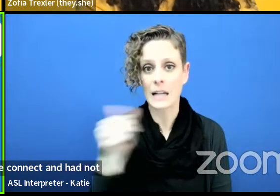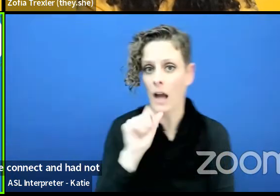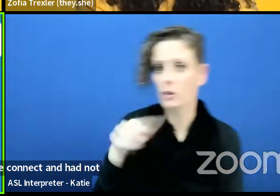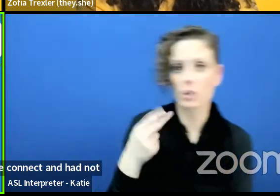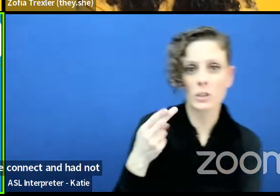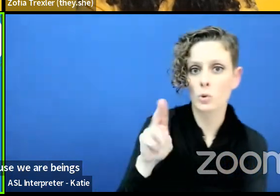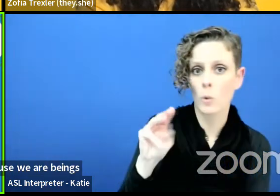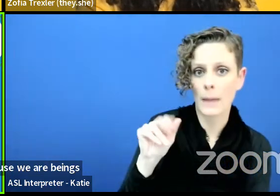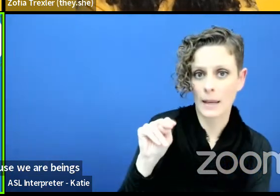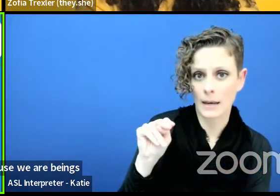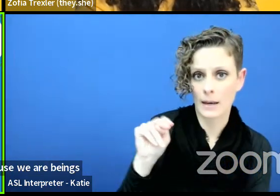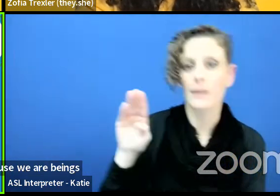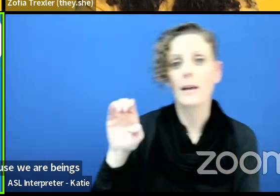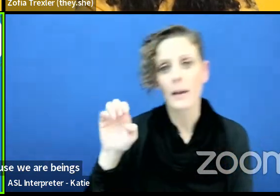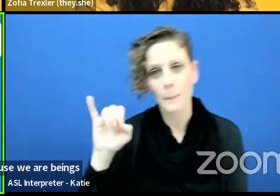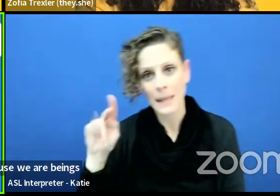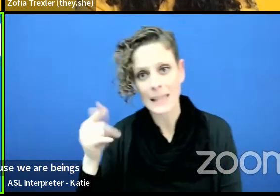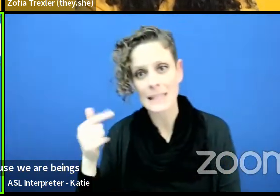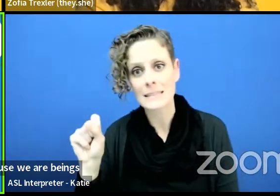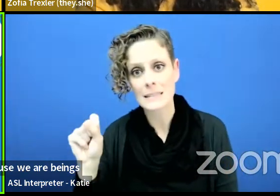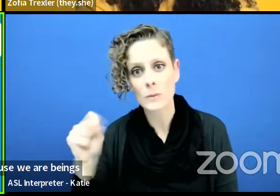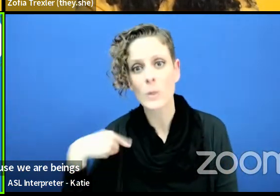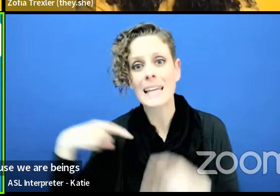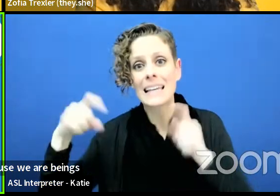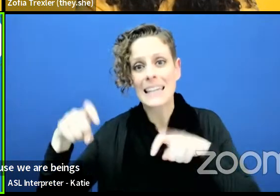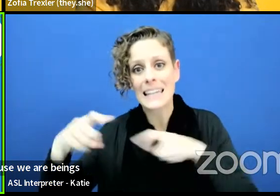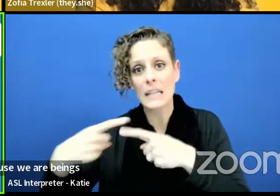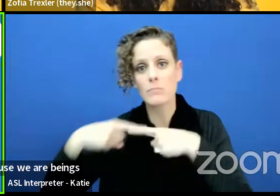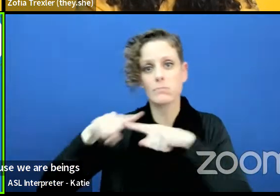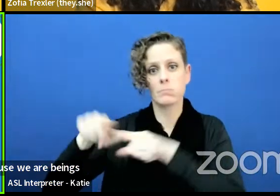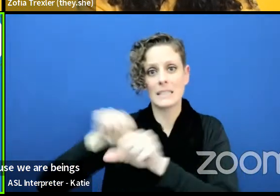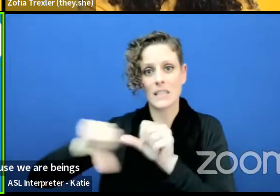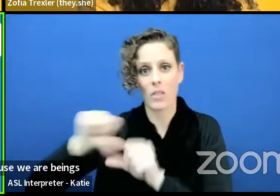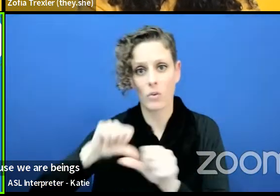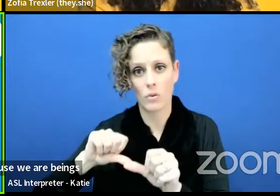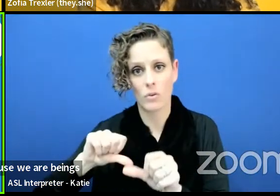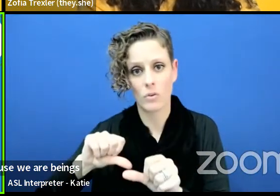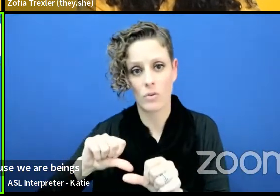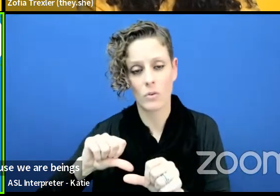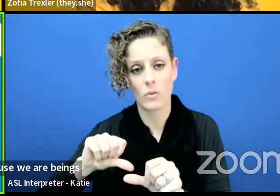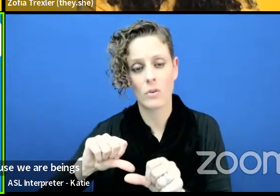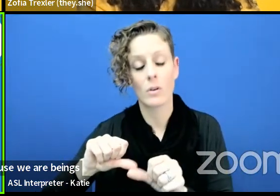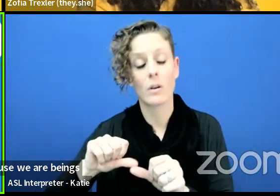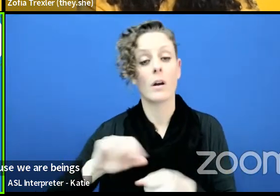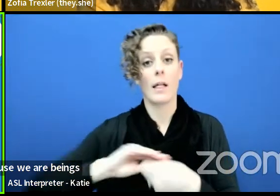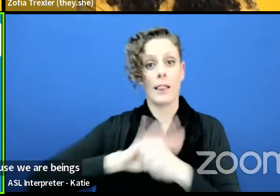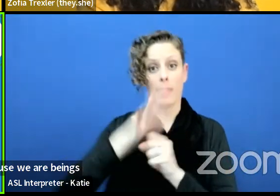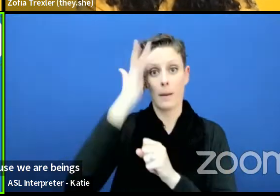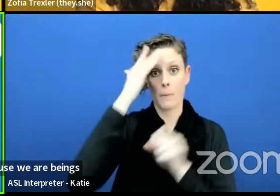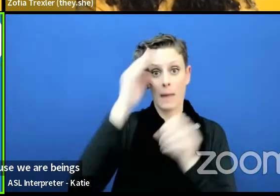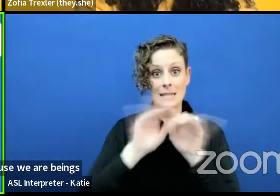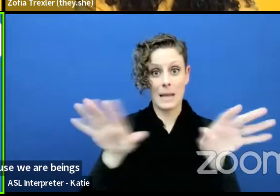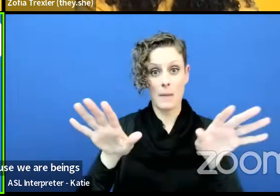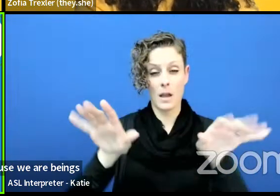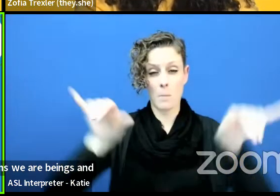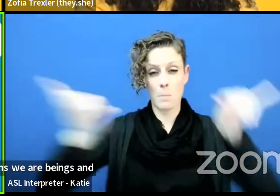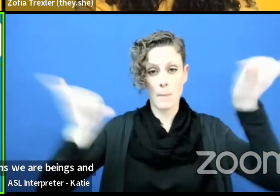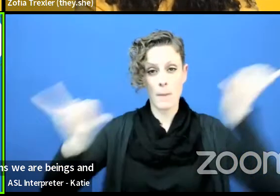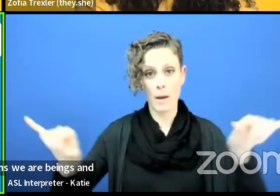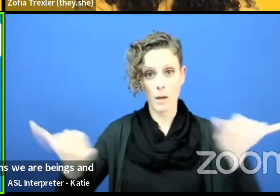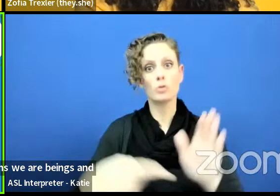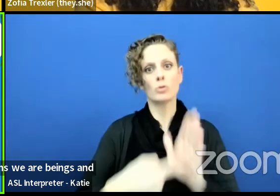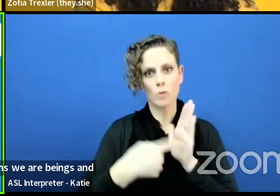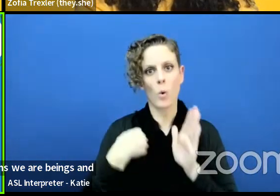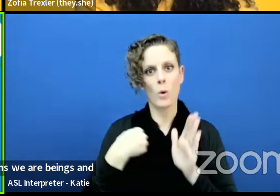and we actually need each other. And the pandemic showed us that we do,